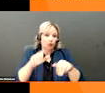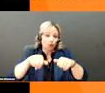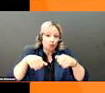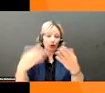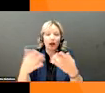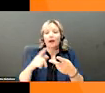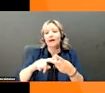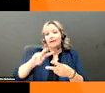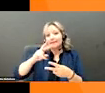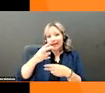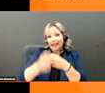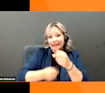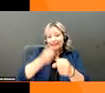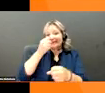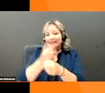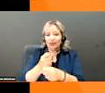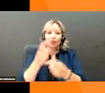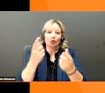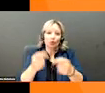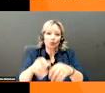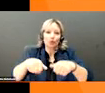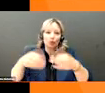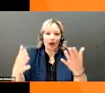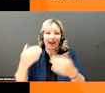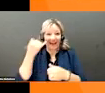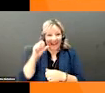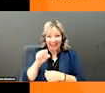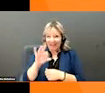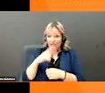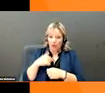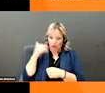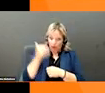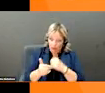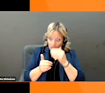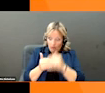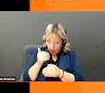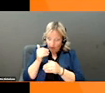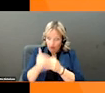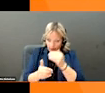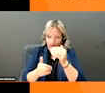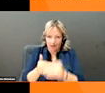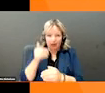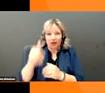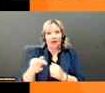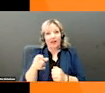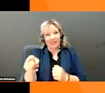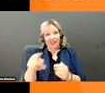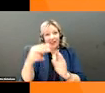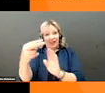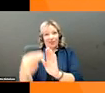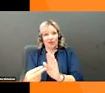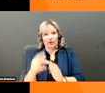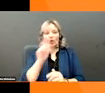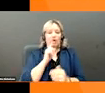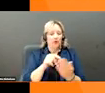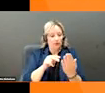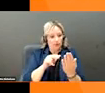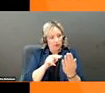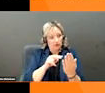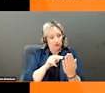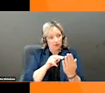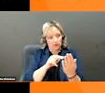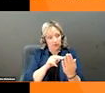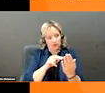the step-by-step process because it's tedious for them to read. And, obviously you're